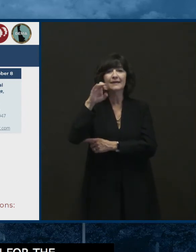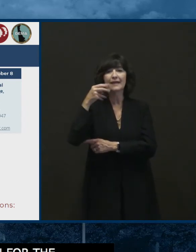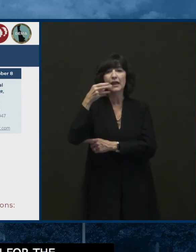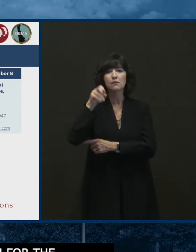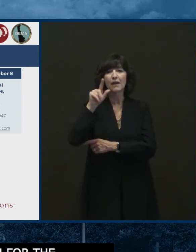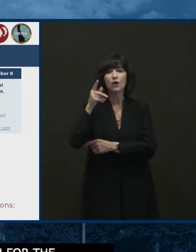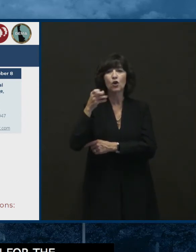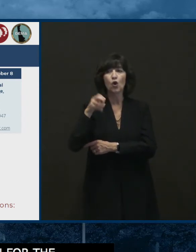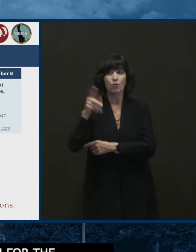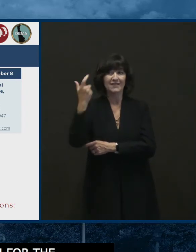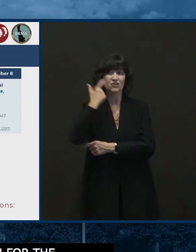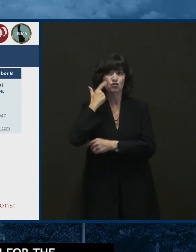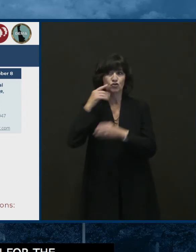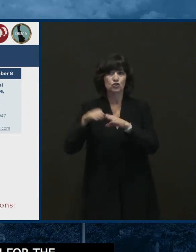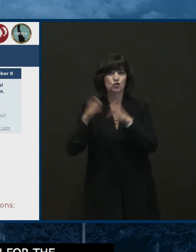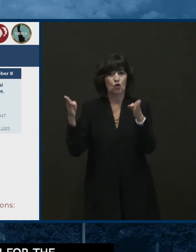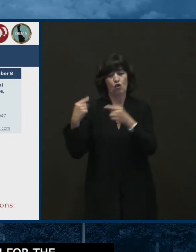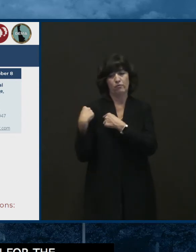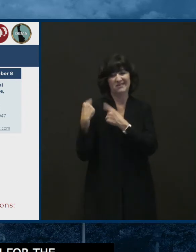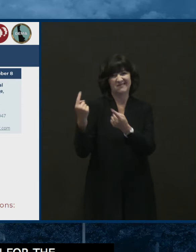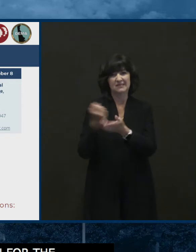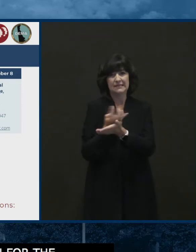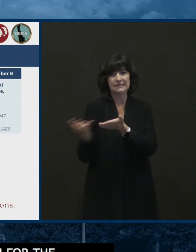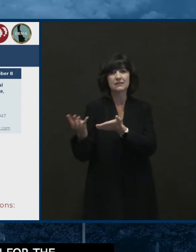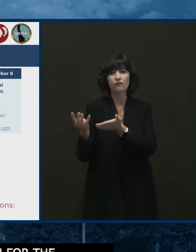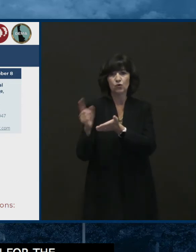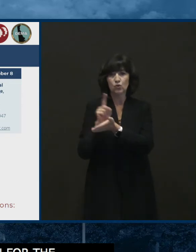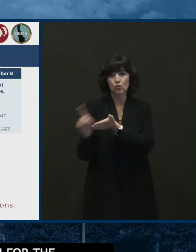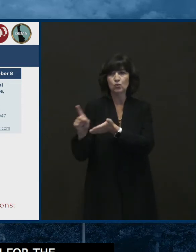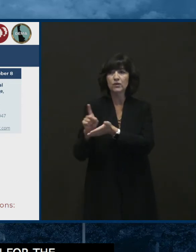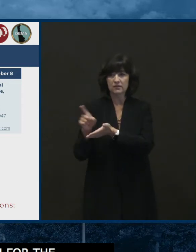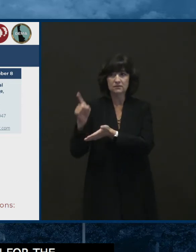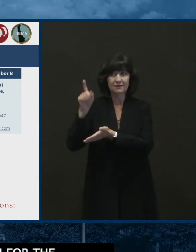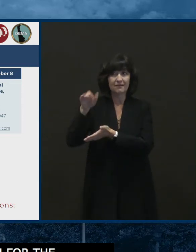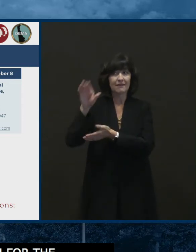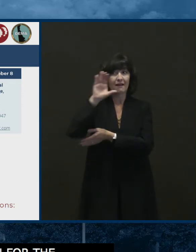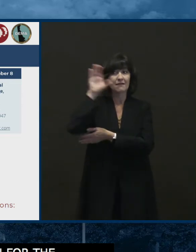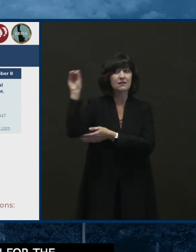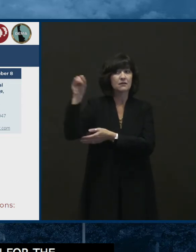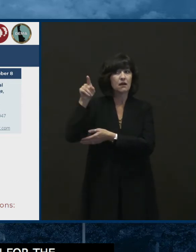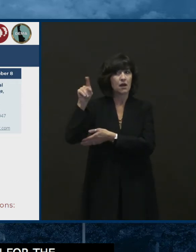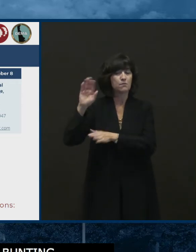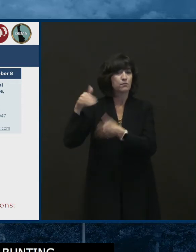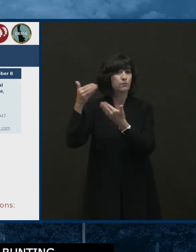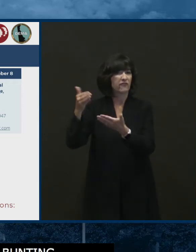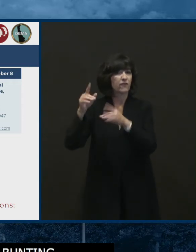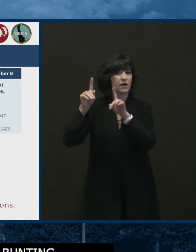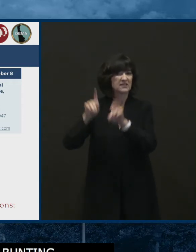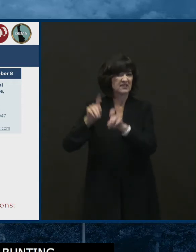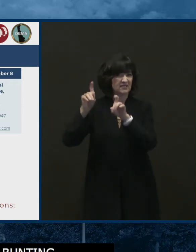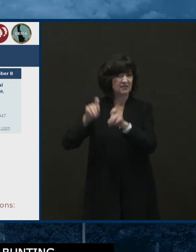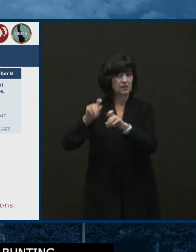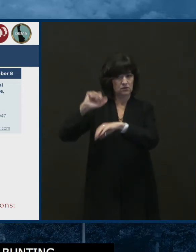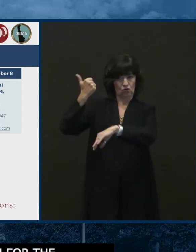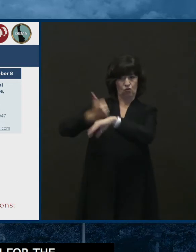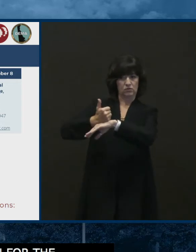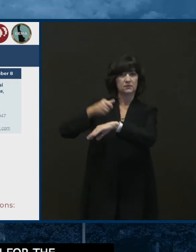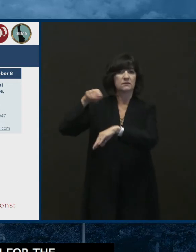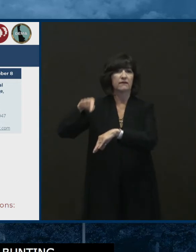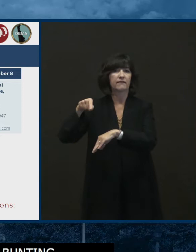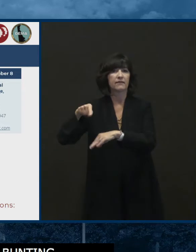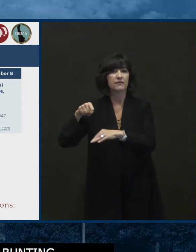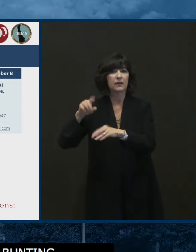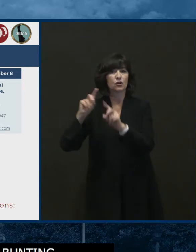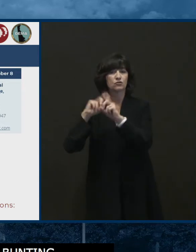mentioned, over the last several weeks. So we are working with a company to provide access to testing on-site at the districts,